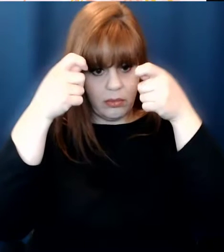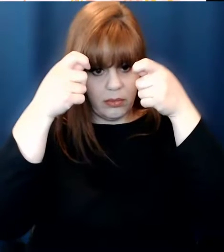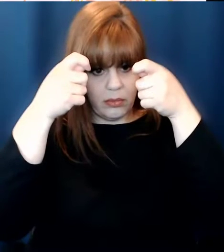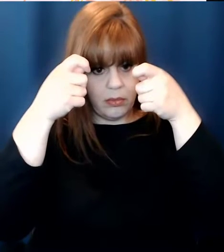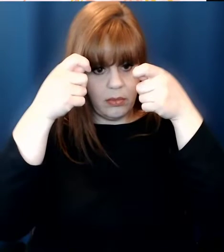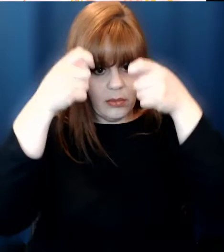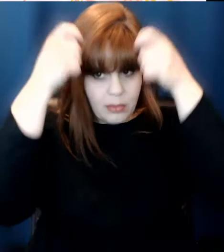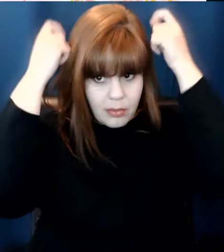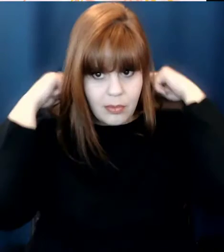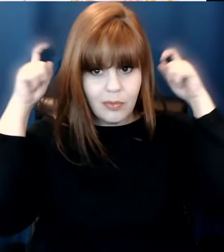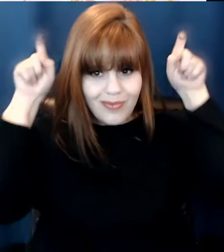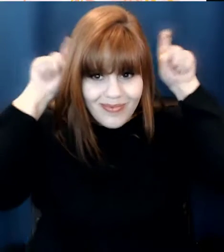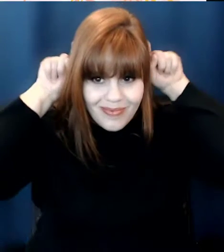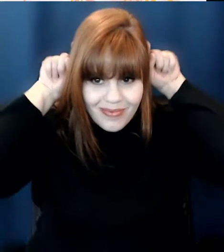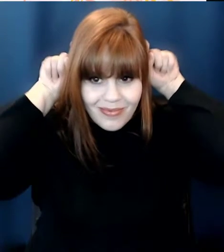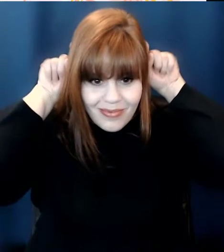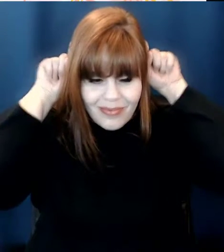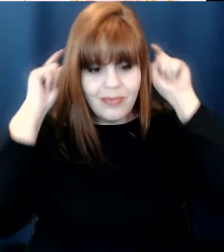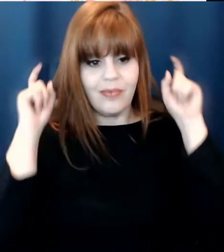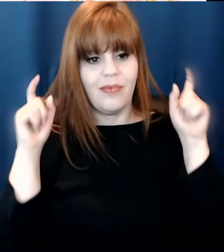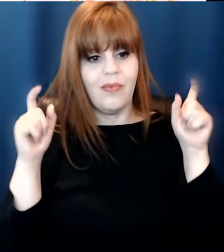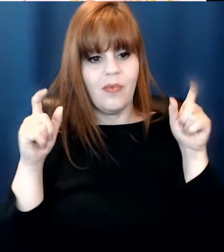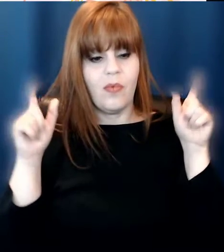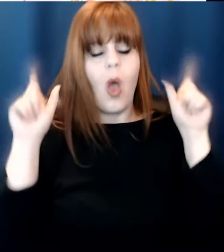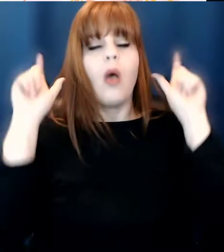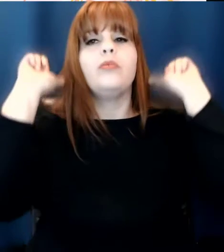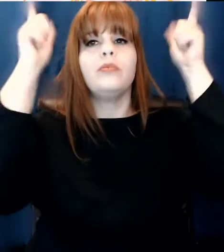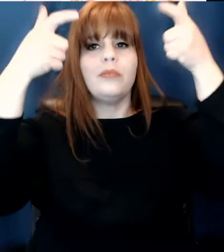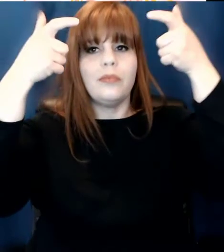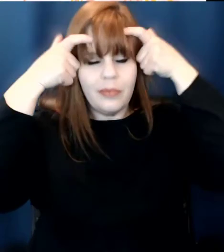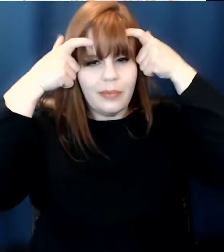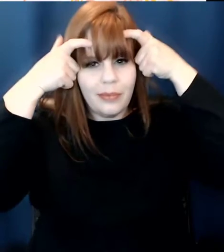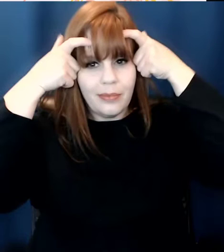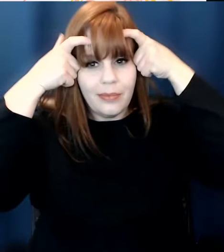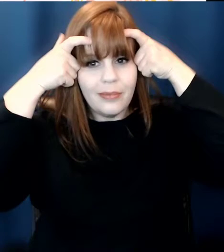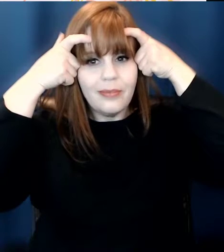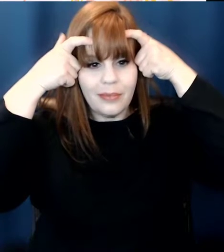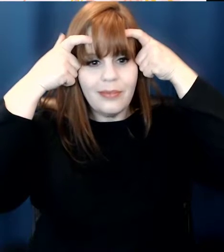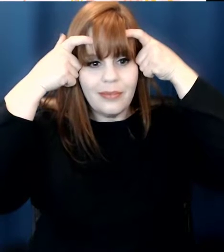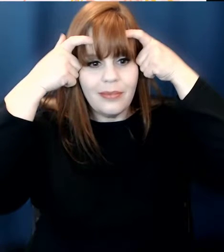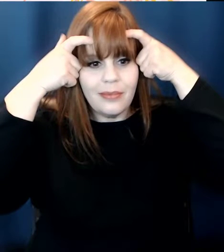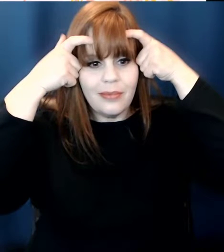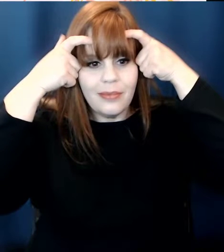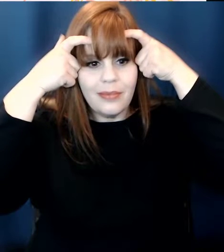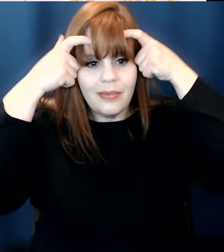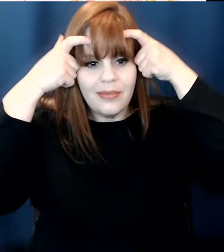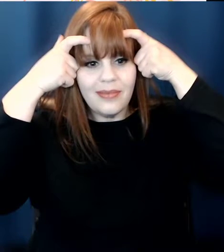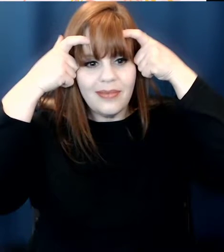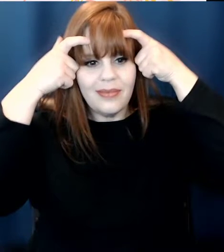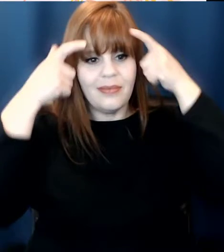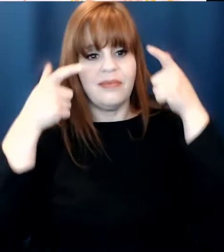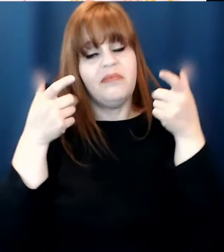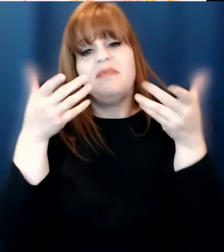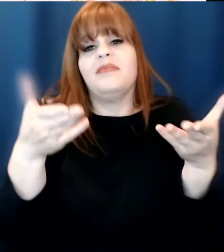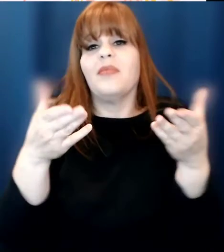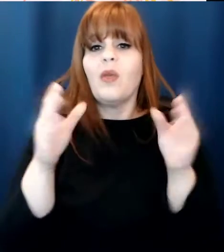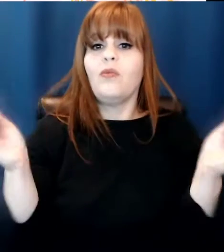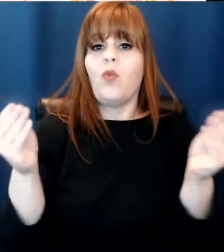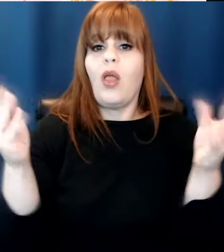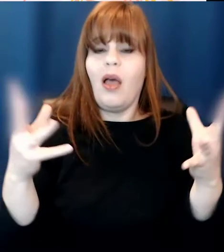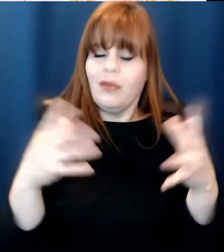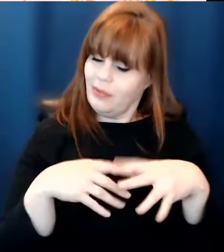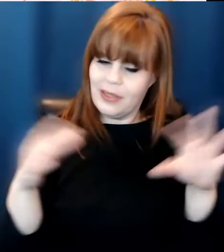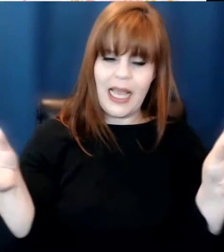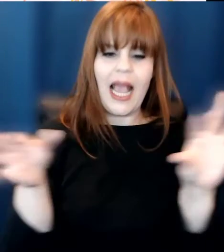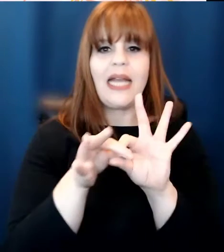my ears like this, and it'll be touching my forehead. And just like that, it is connected,